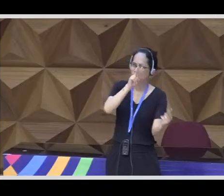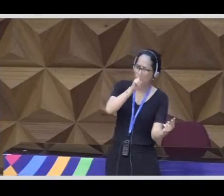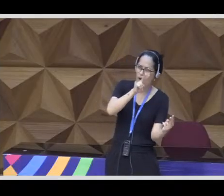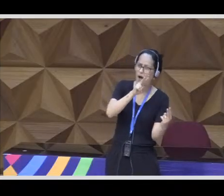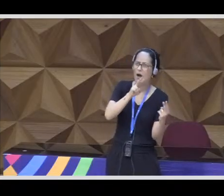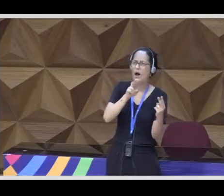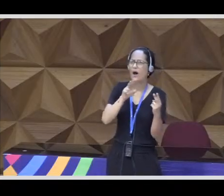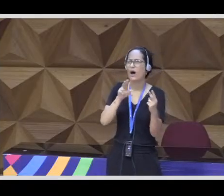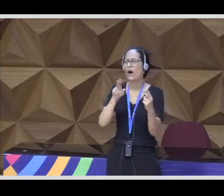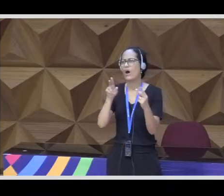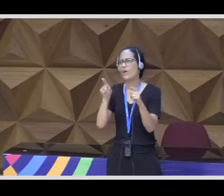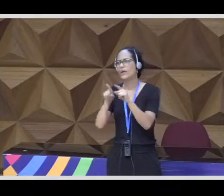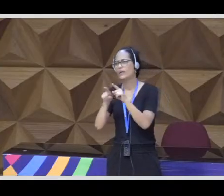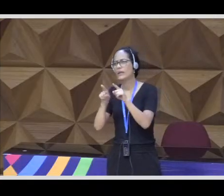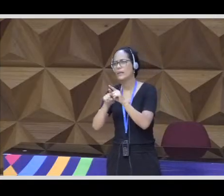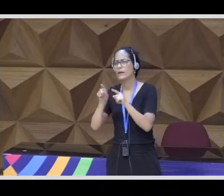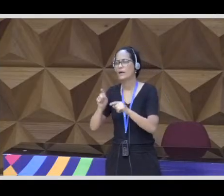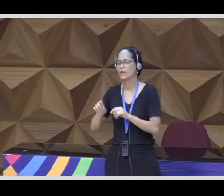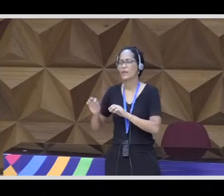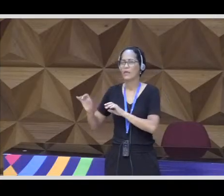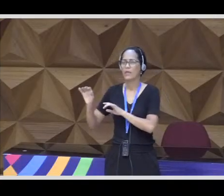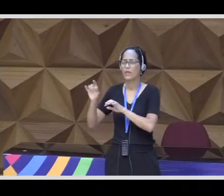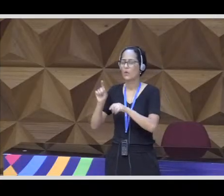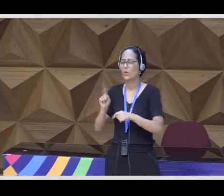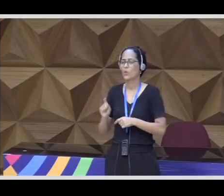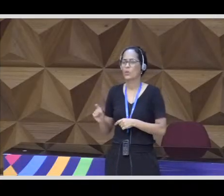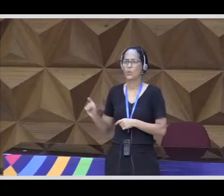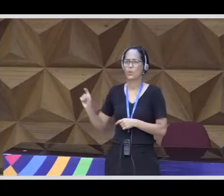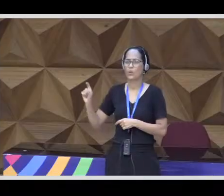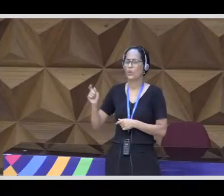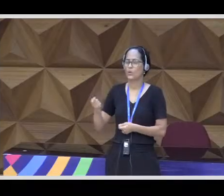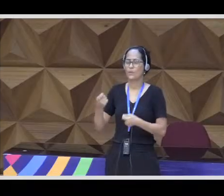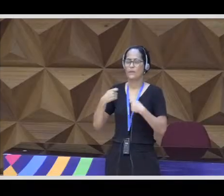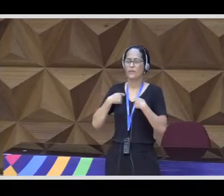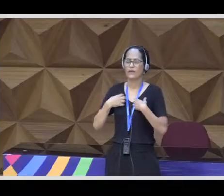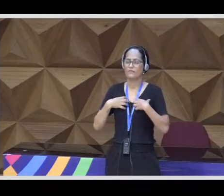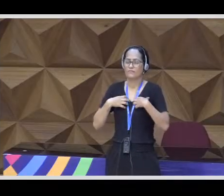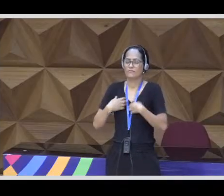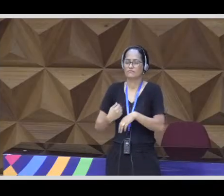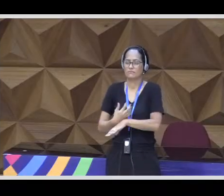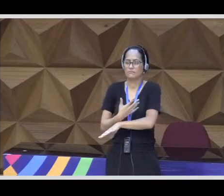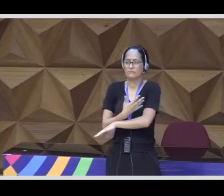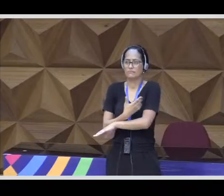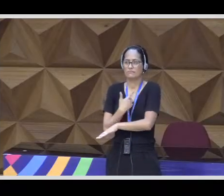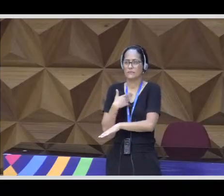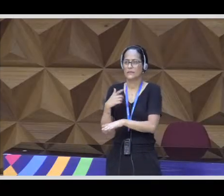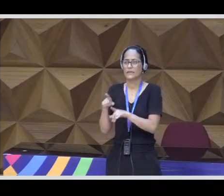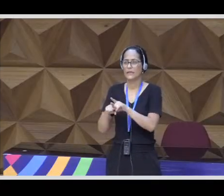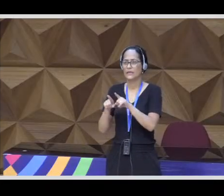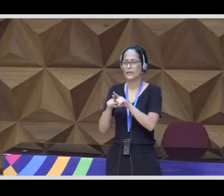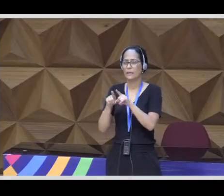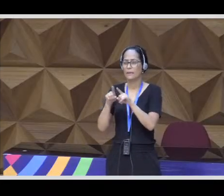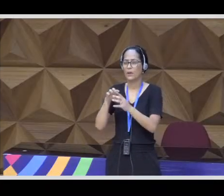to gain more feelings and extend the world from the visual. So I was